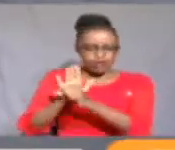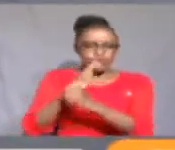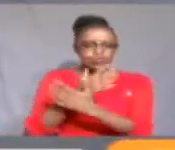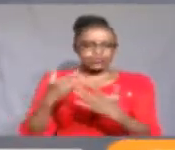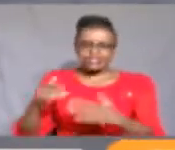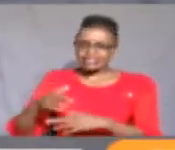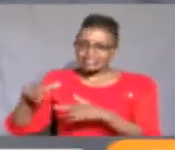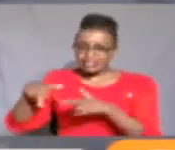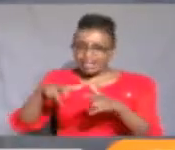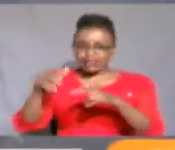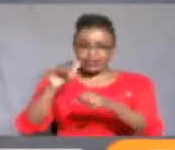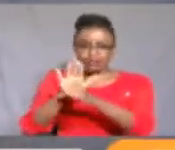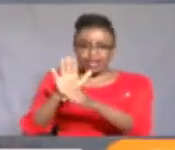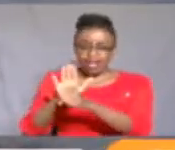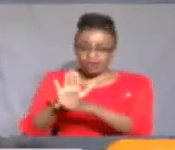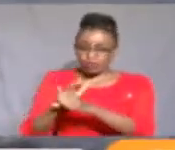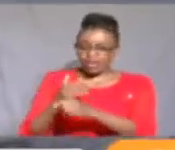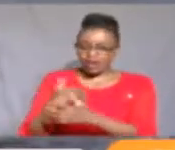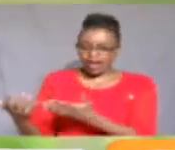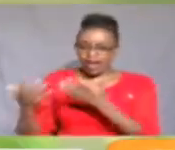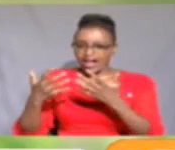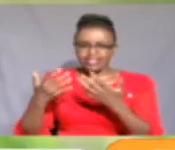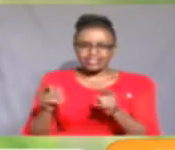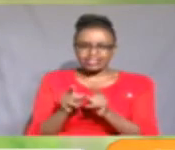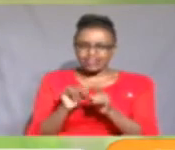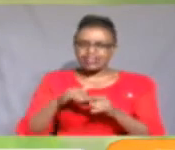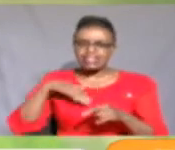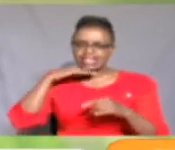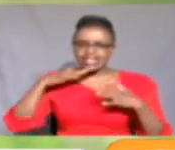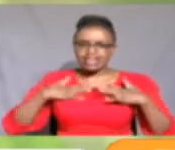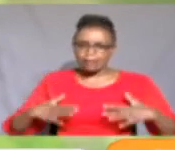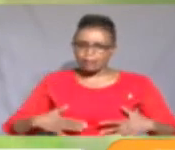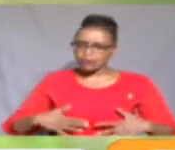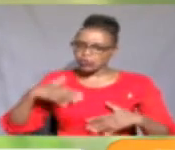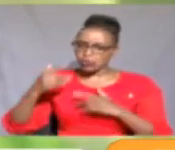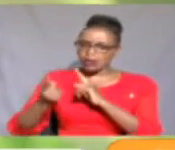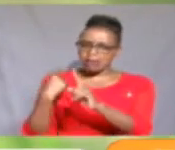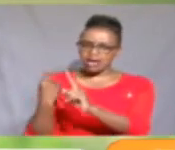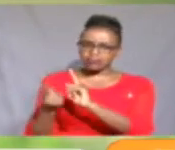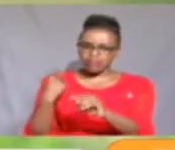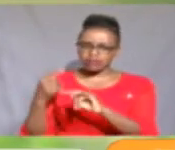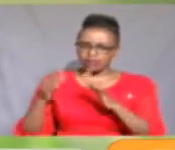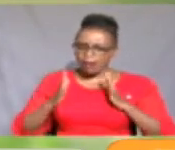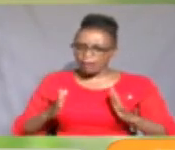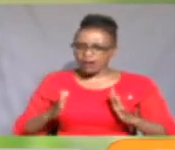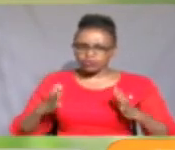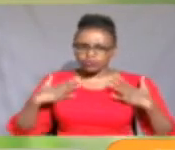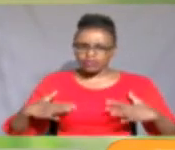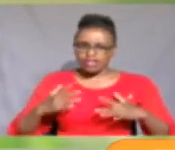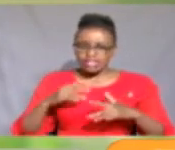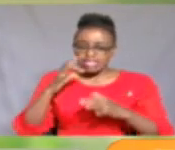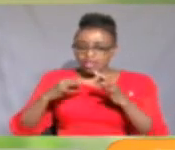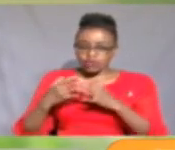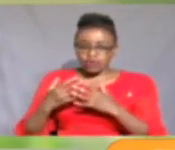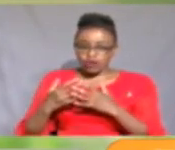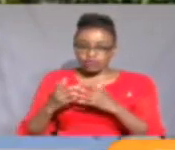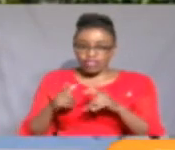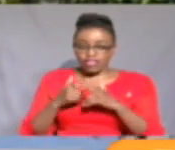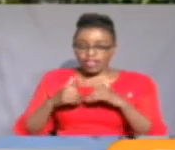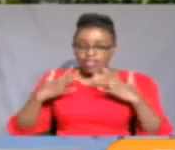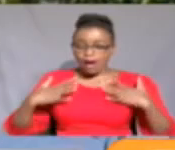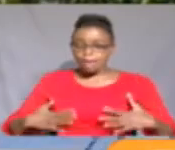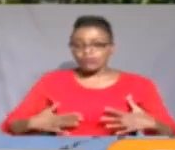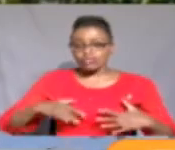hii. Mtu inabeba hadi maiti zipita hapa. Mtu mwili ya mtu unapata kama imejaa. Na mwili ya